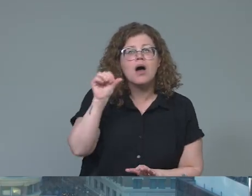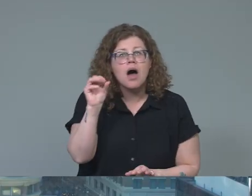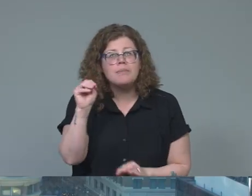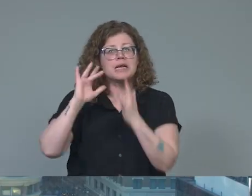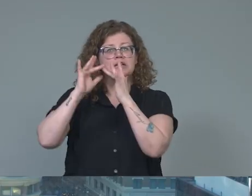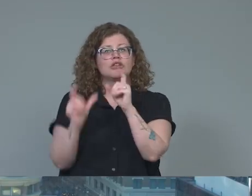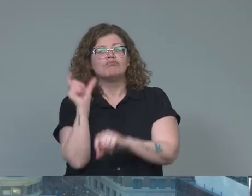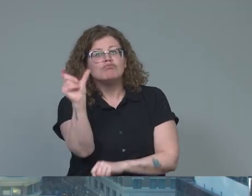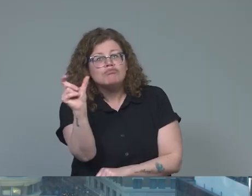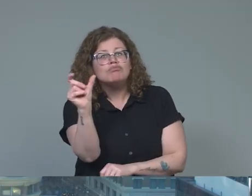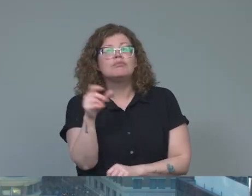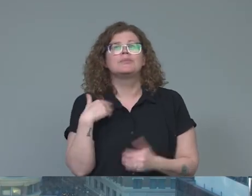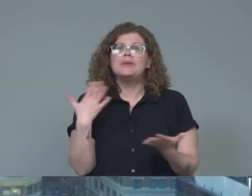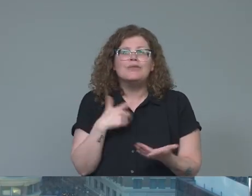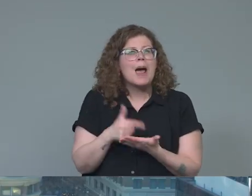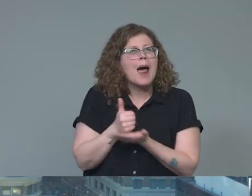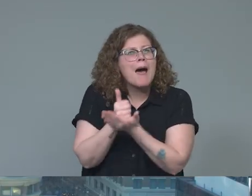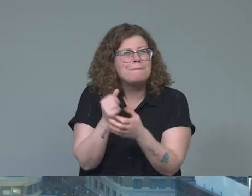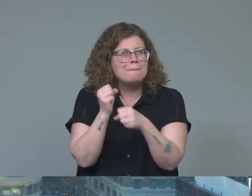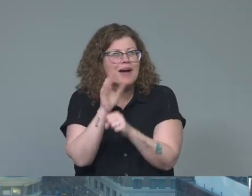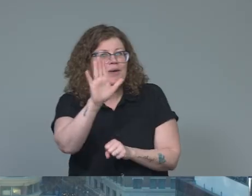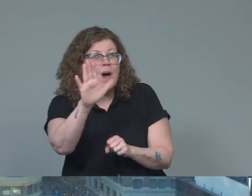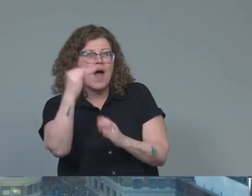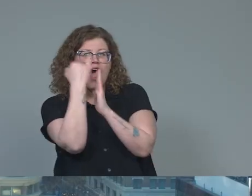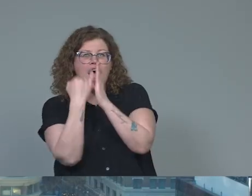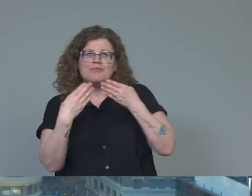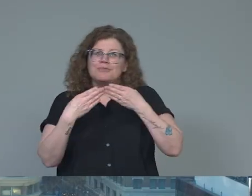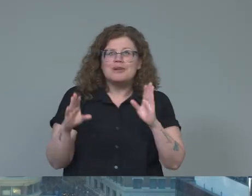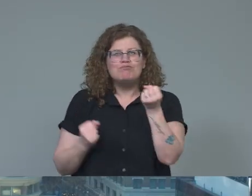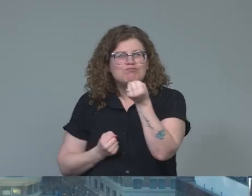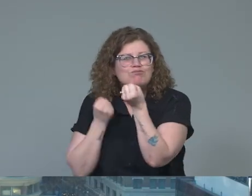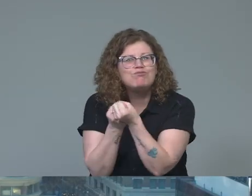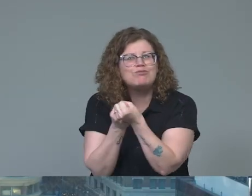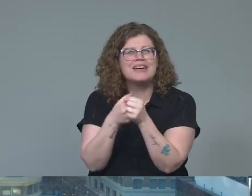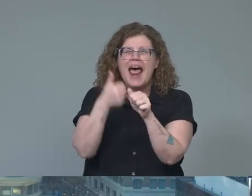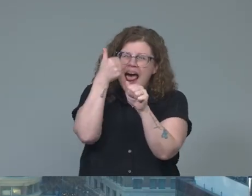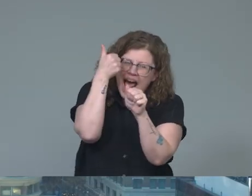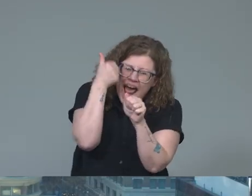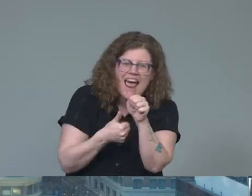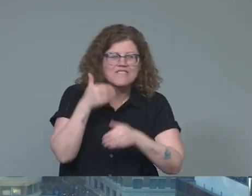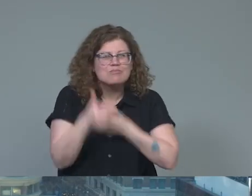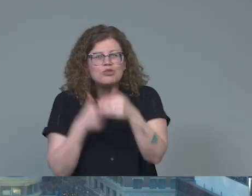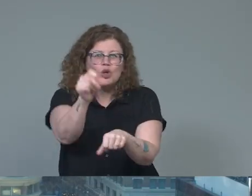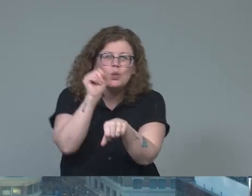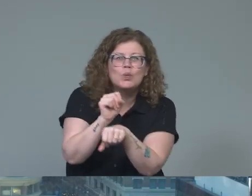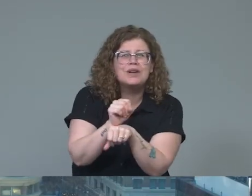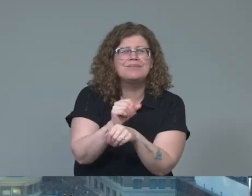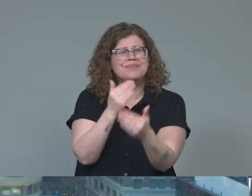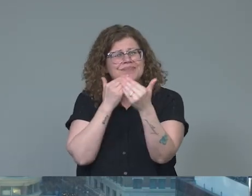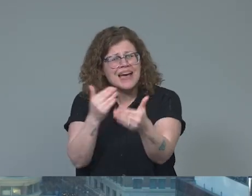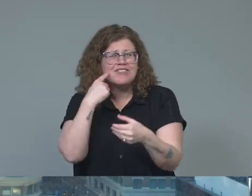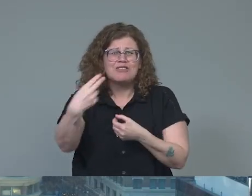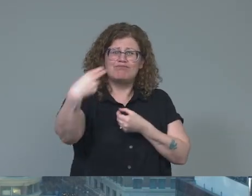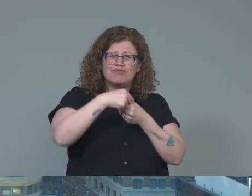And so many other organizations, not only the city, undertake and purvey public art. That should tell